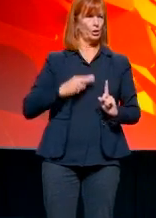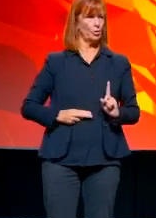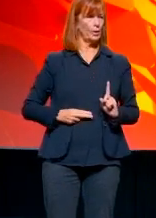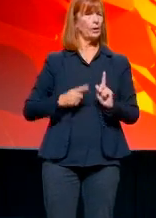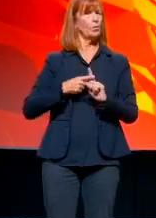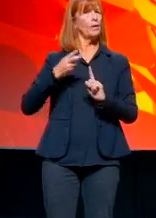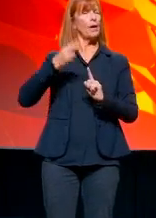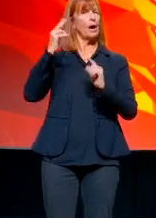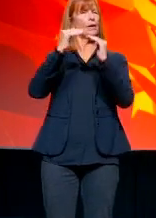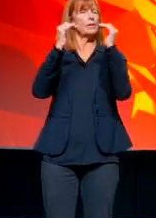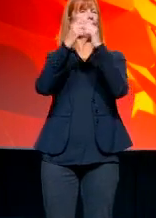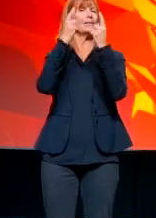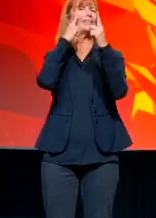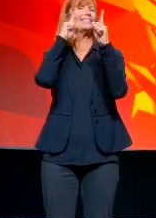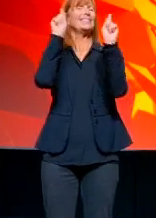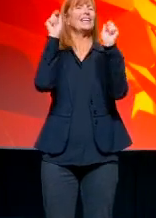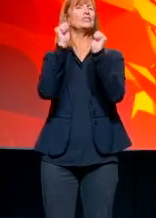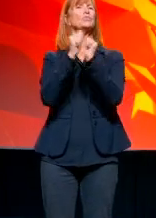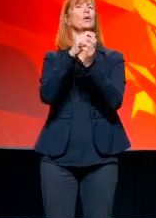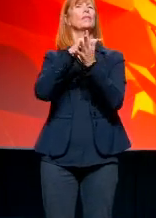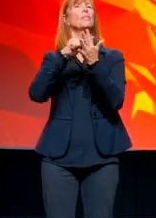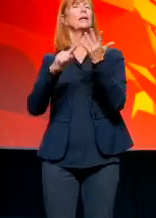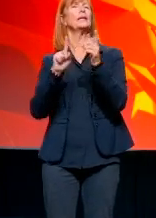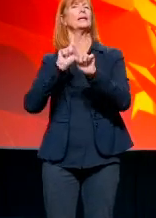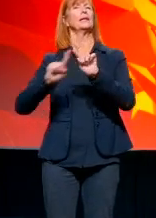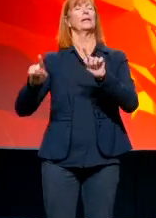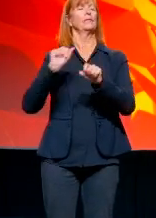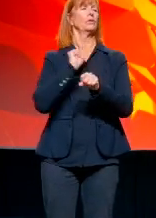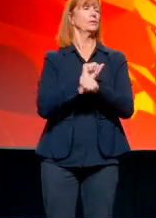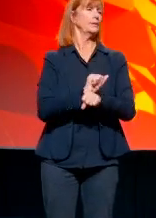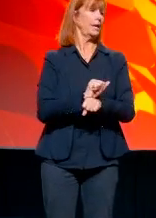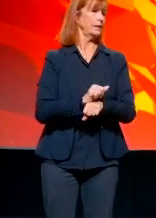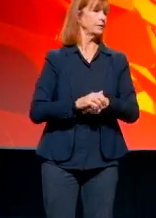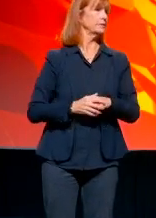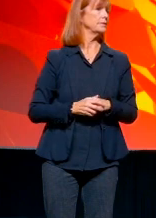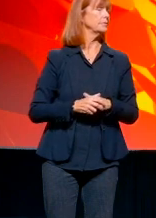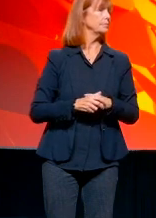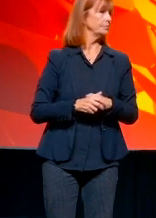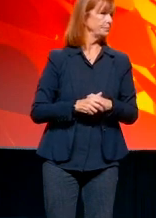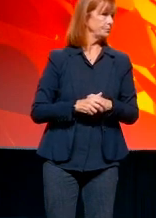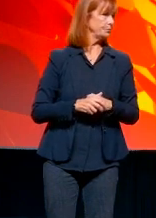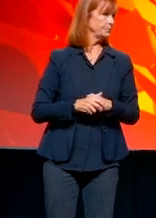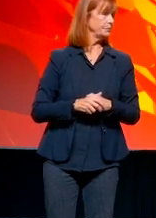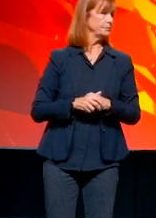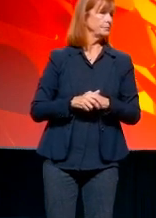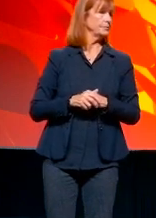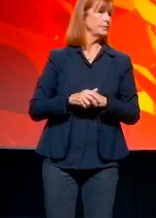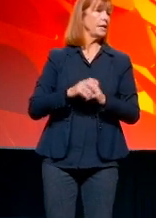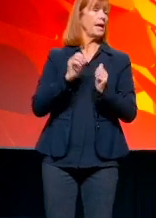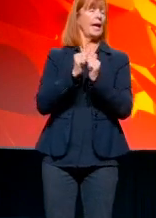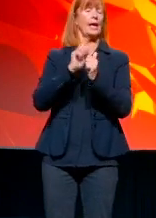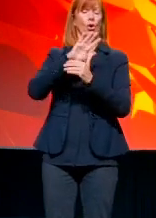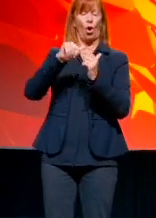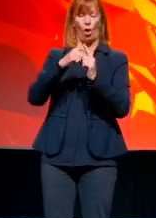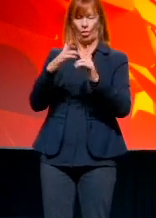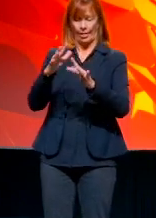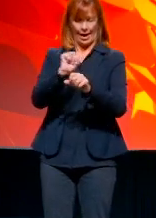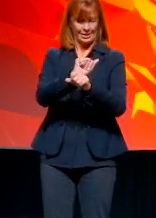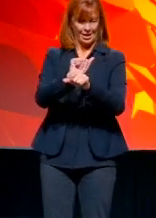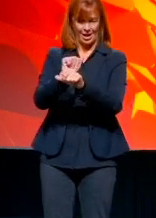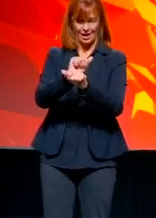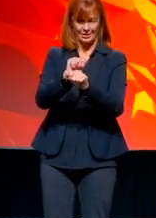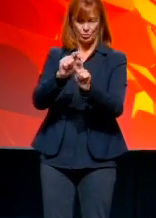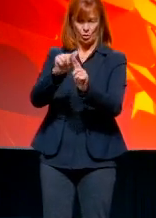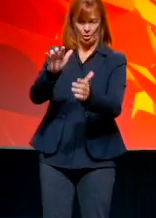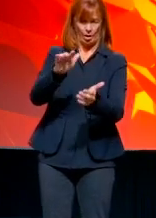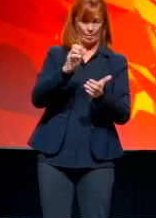across many different tasks. And all the experience from the fleet of a robot will contribute back to the data storage, and that serve as